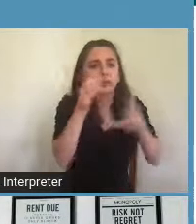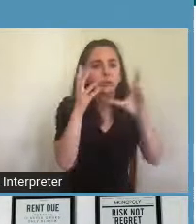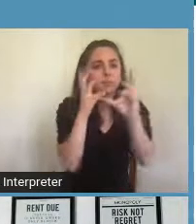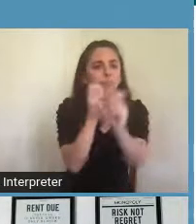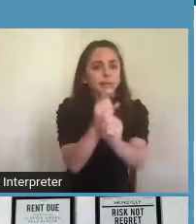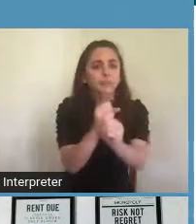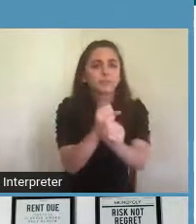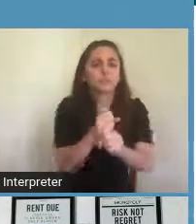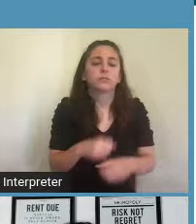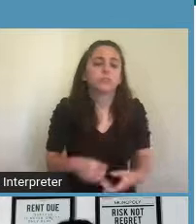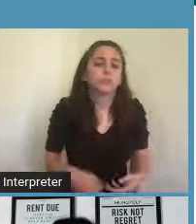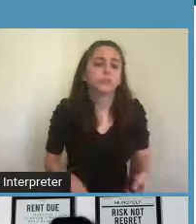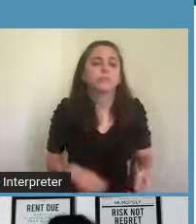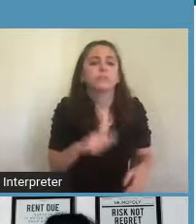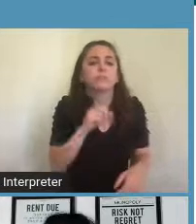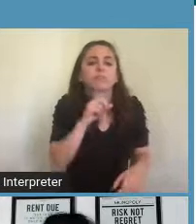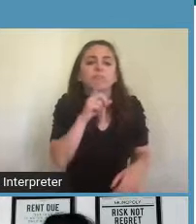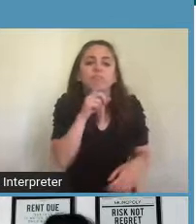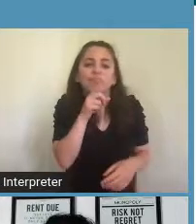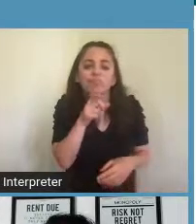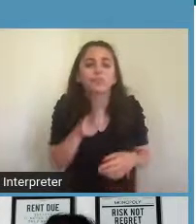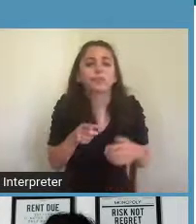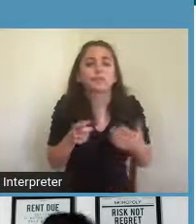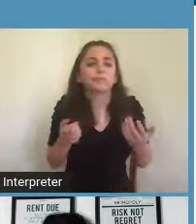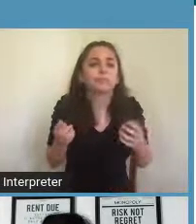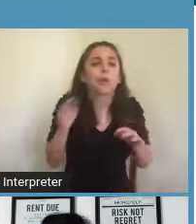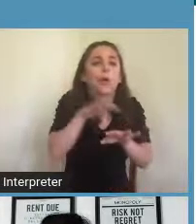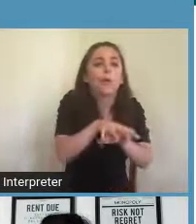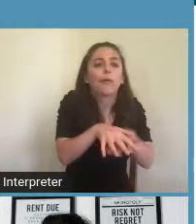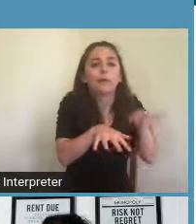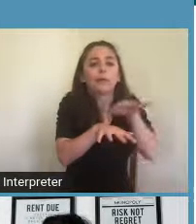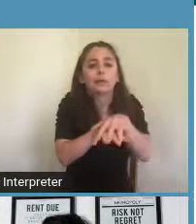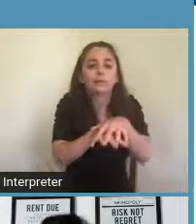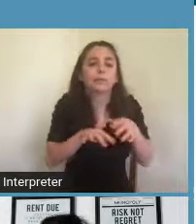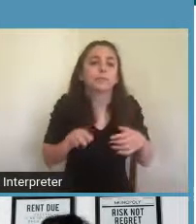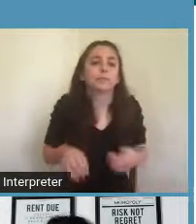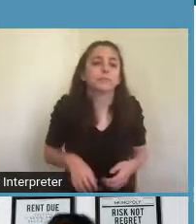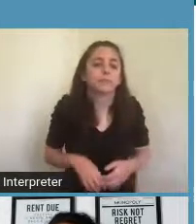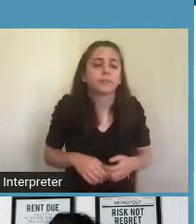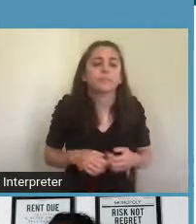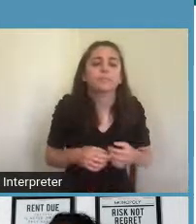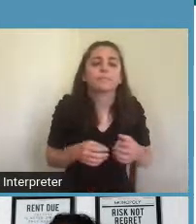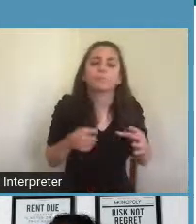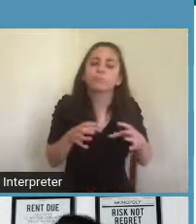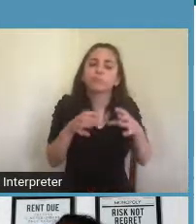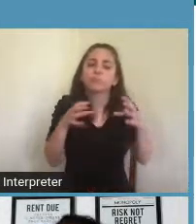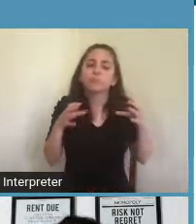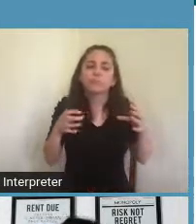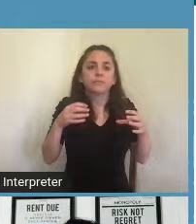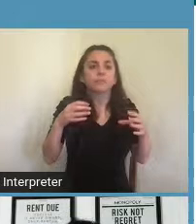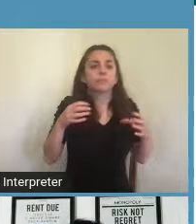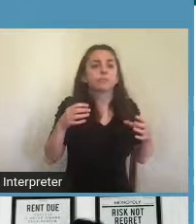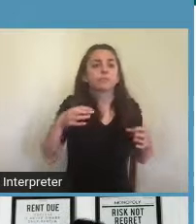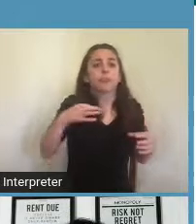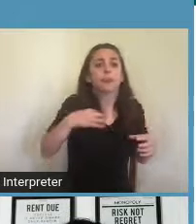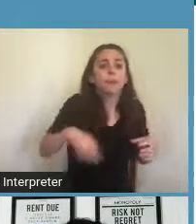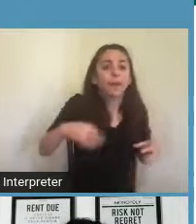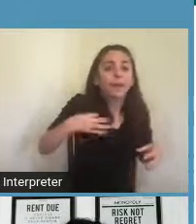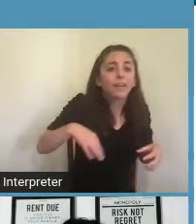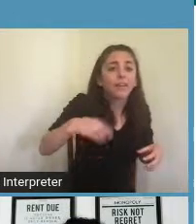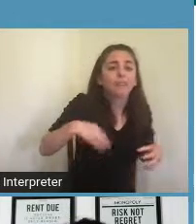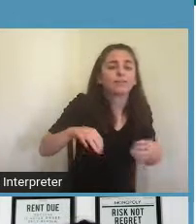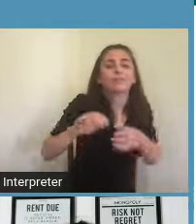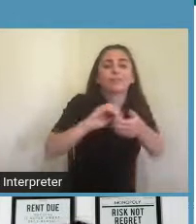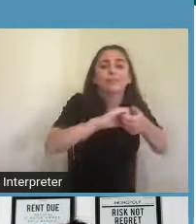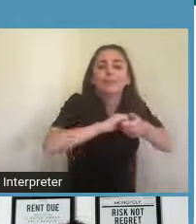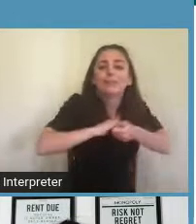really intersect. And look, you are a museum. There's a ton of reasons and benefits that they could have from aligning with you.